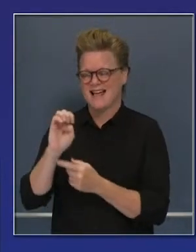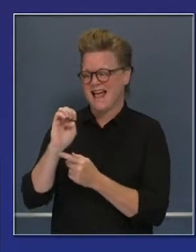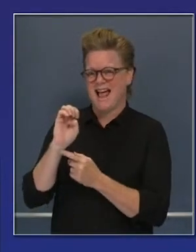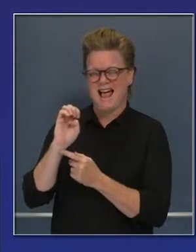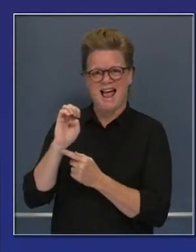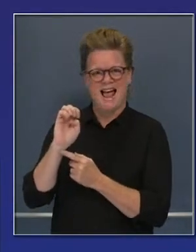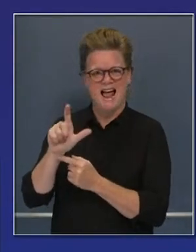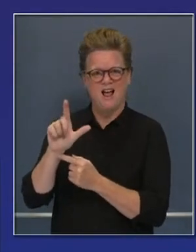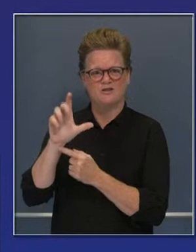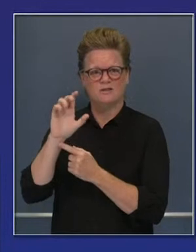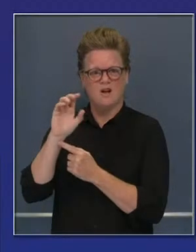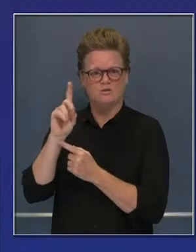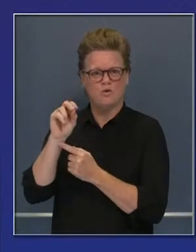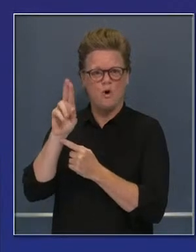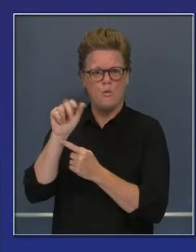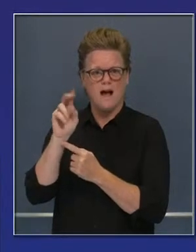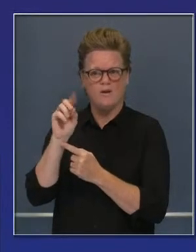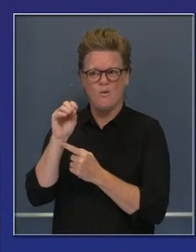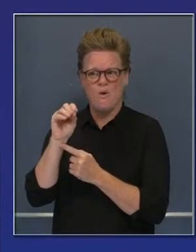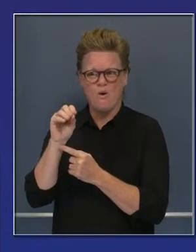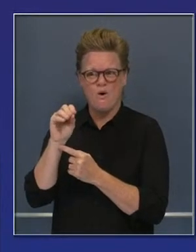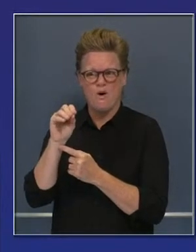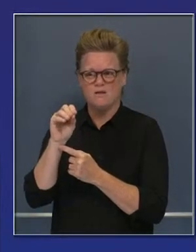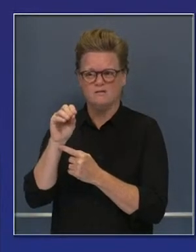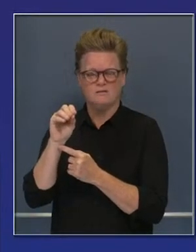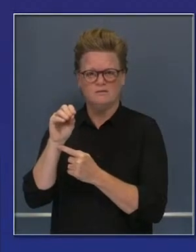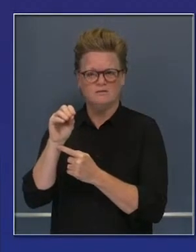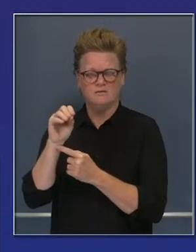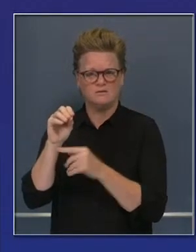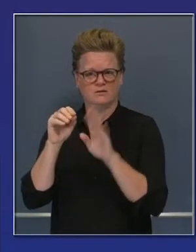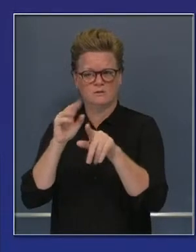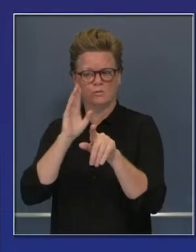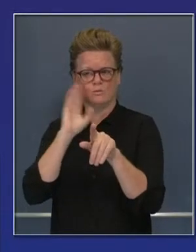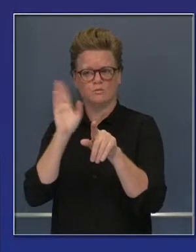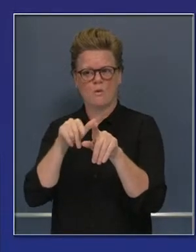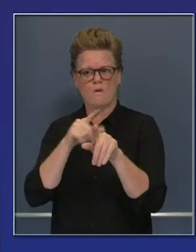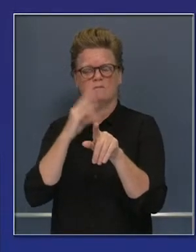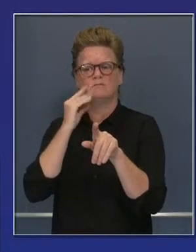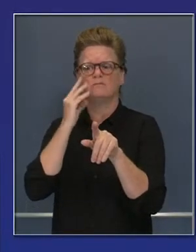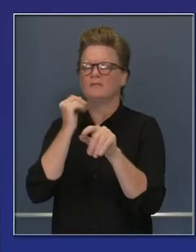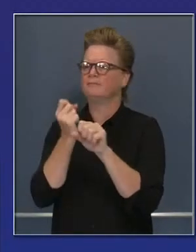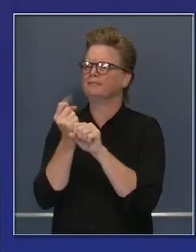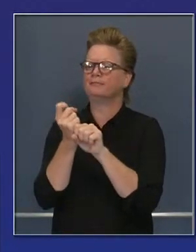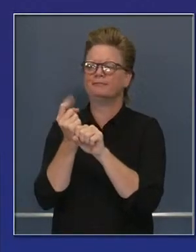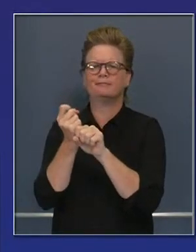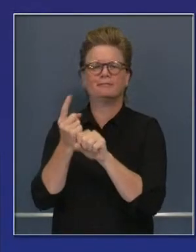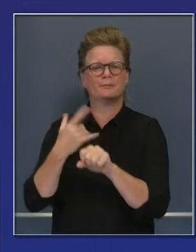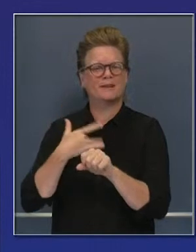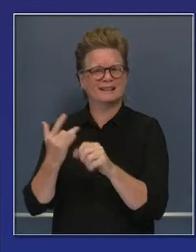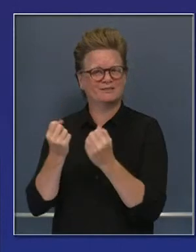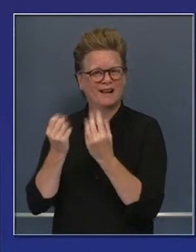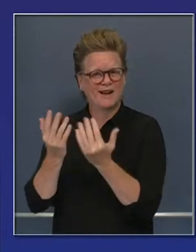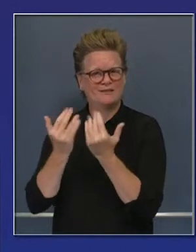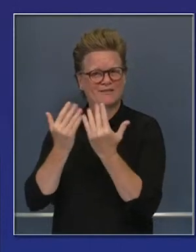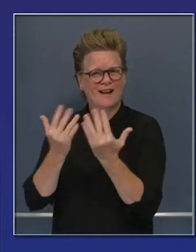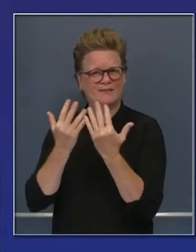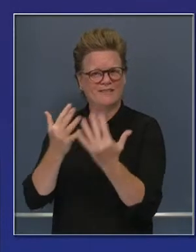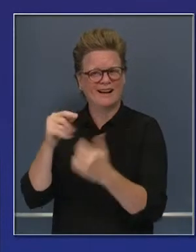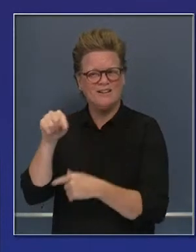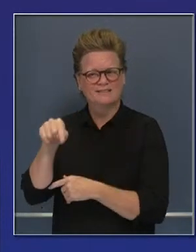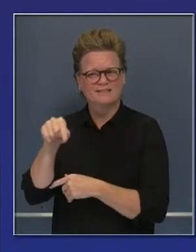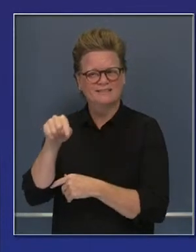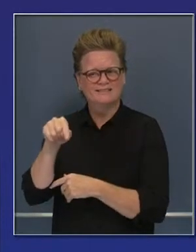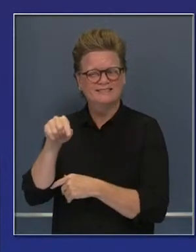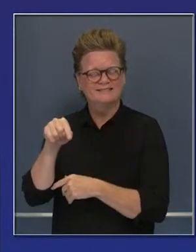it's a reminder that the vast majority of fires that we experience on an annual basis come from